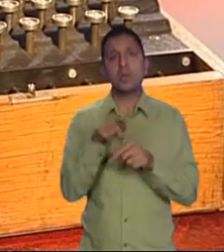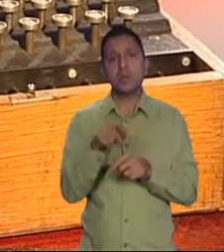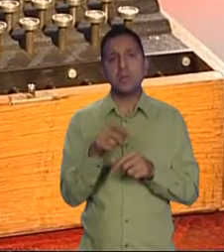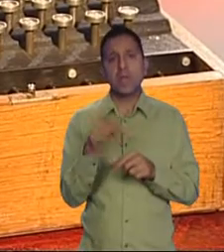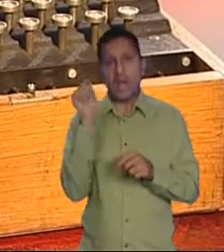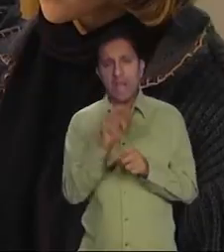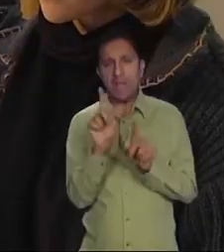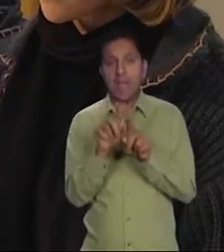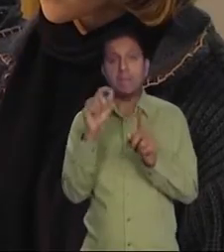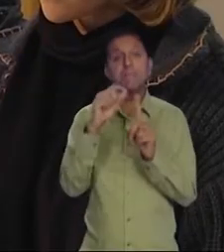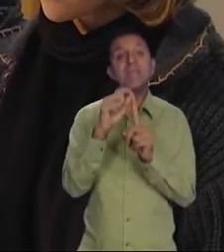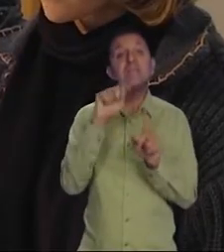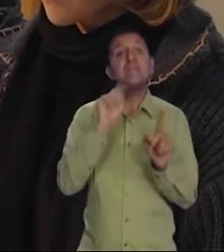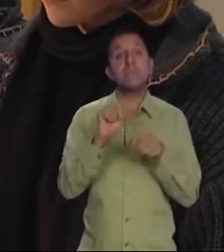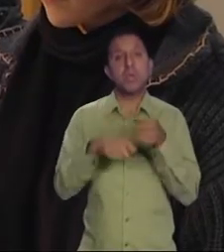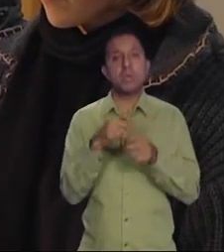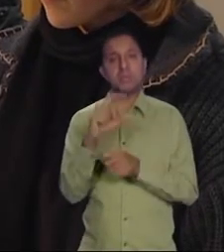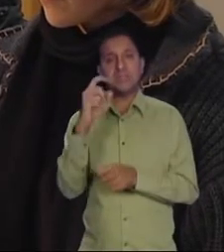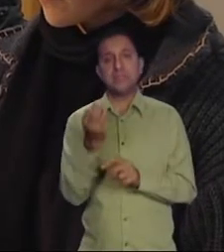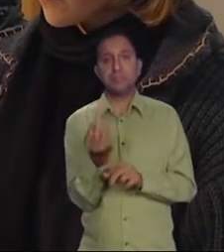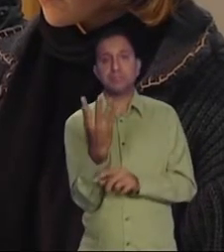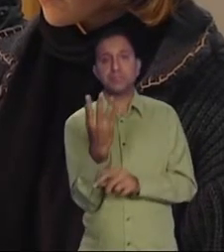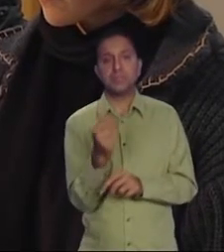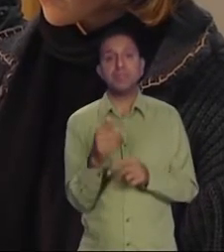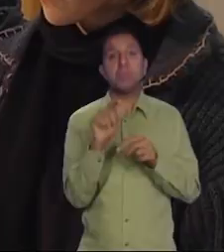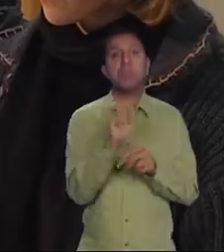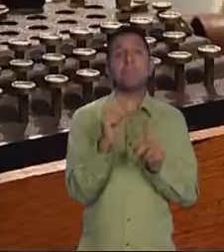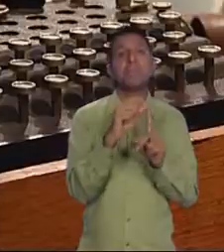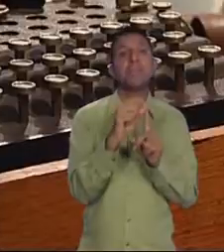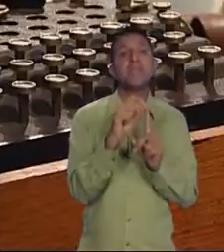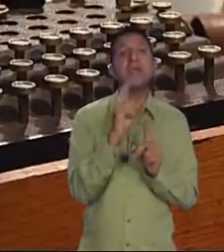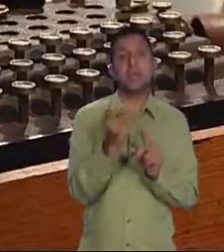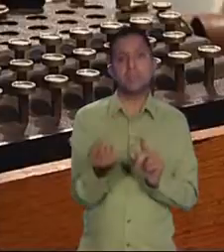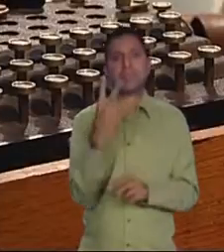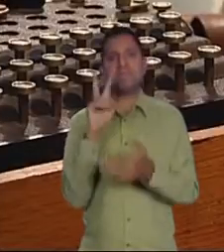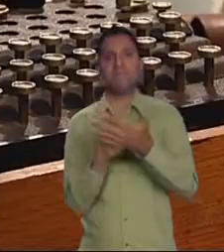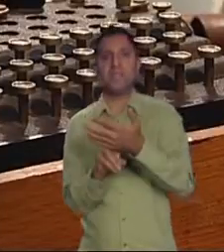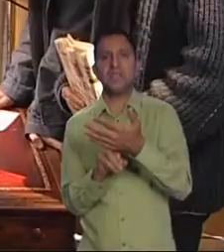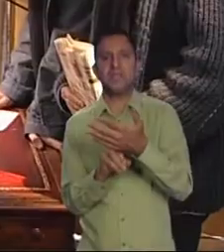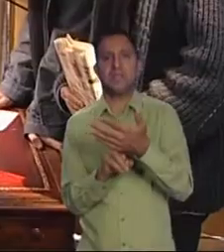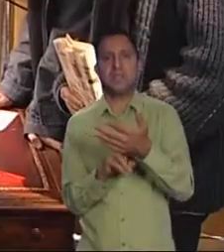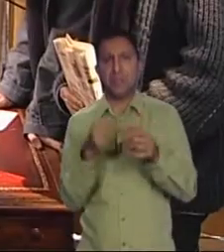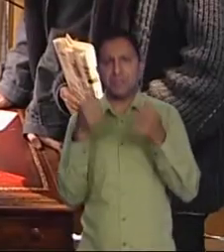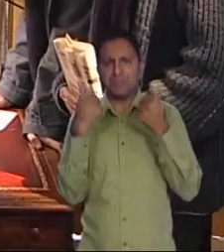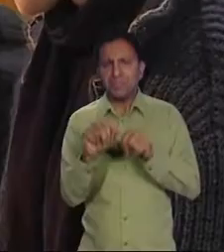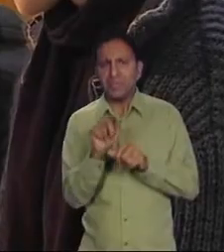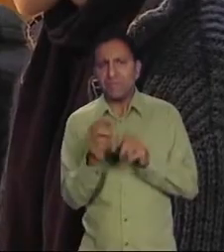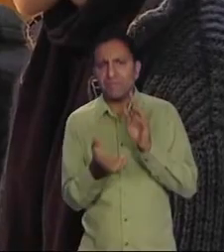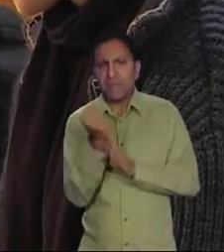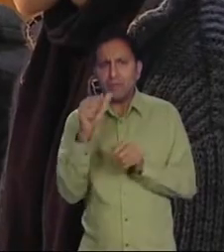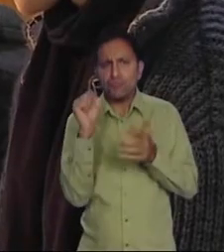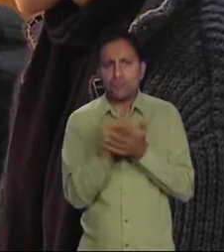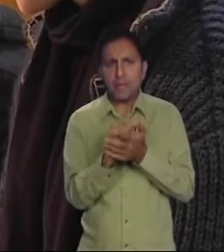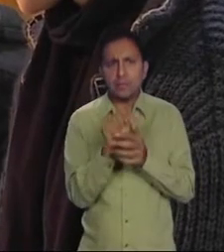again, and the V has lit up. To crack this message, you've got to find the right rotor positions for these 3 rotors. Each rotor's got a number.